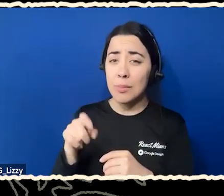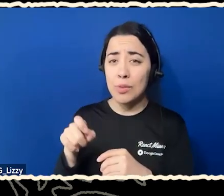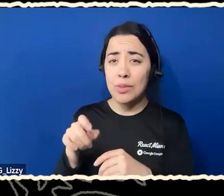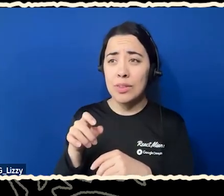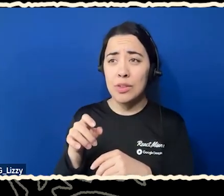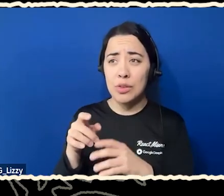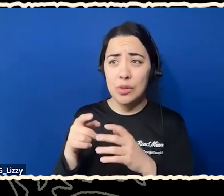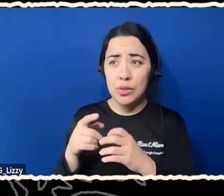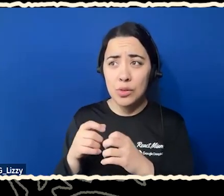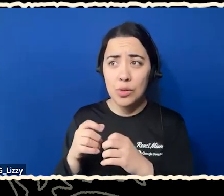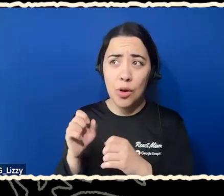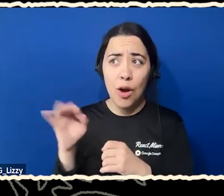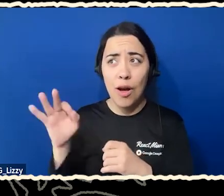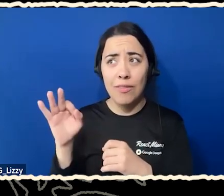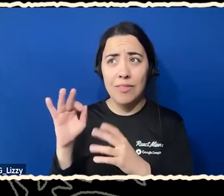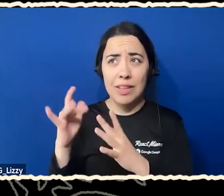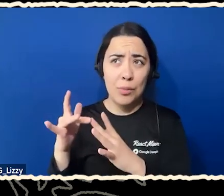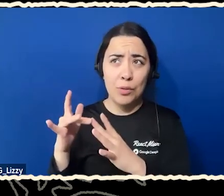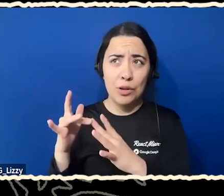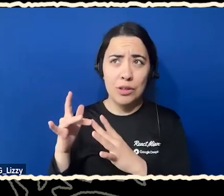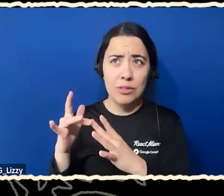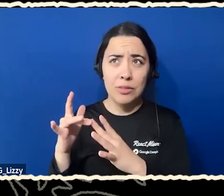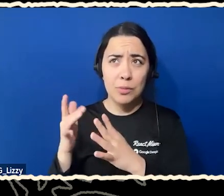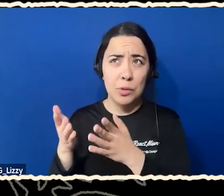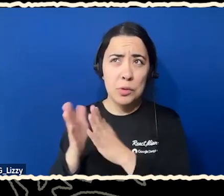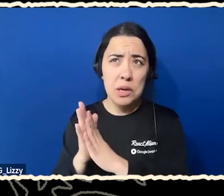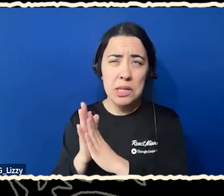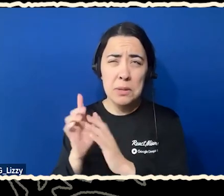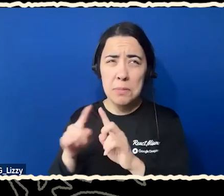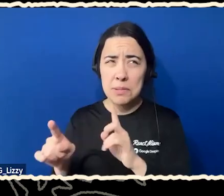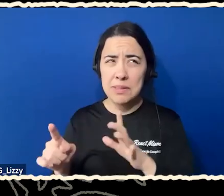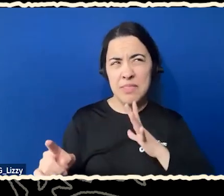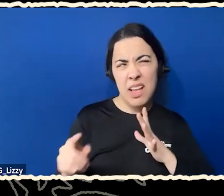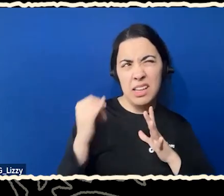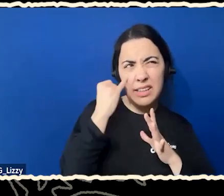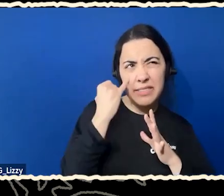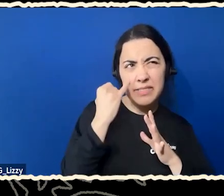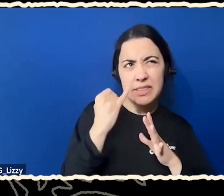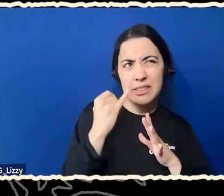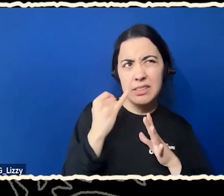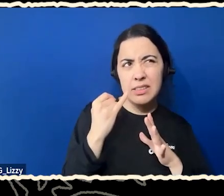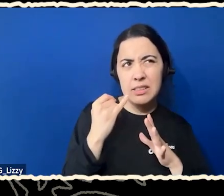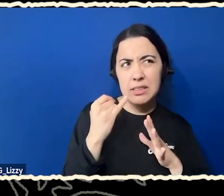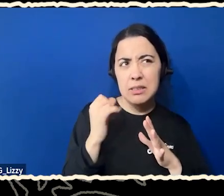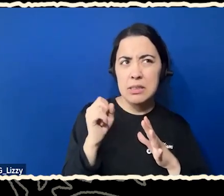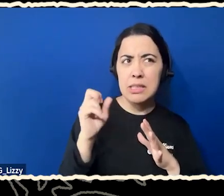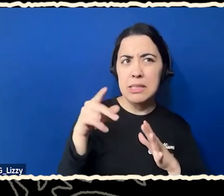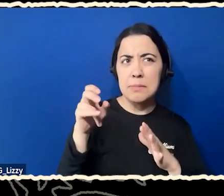but apparently it's fine if it's suspense related. Yeah, there's some weird cases there.